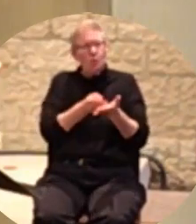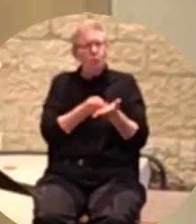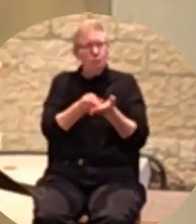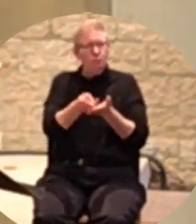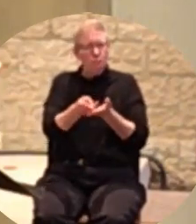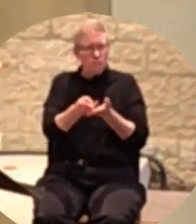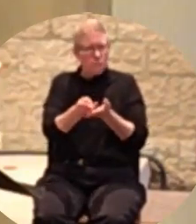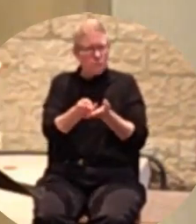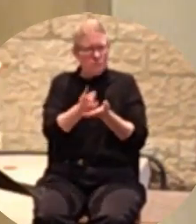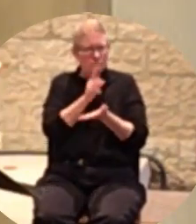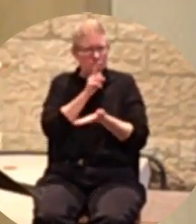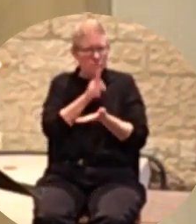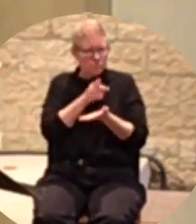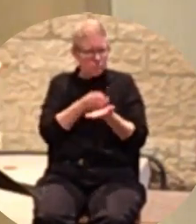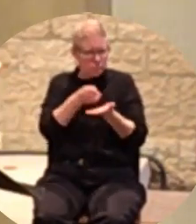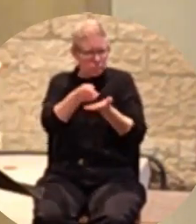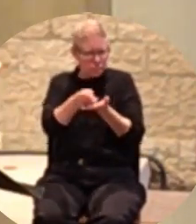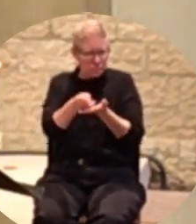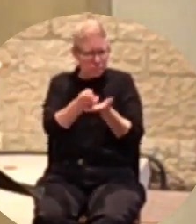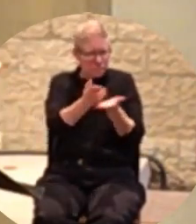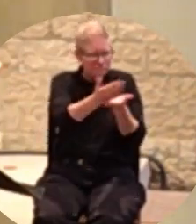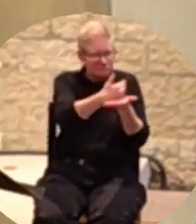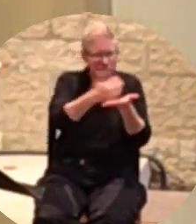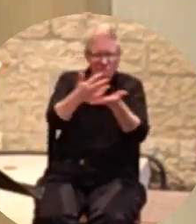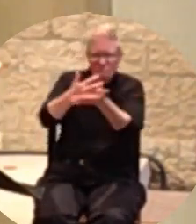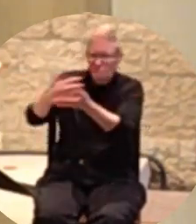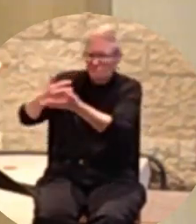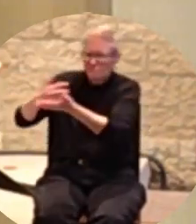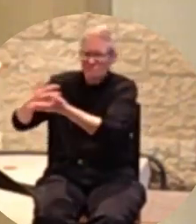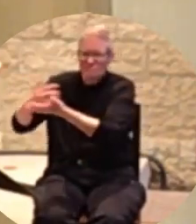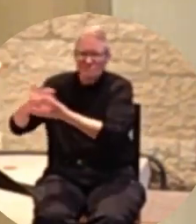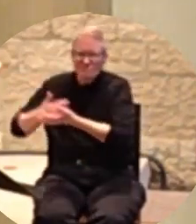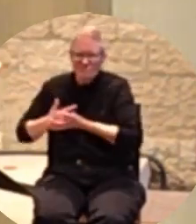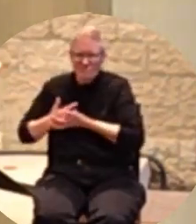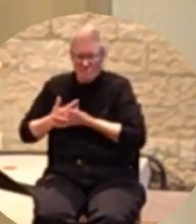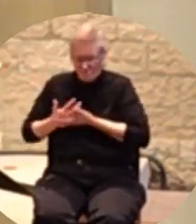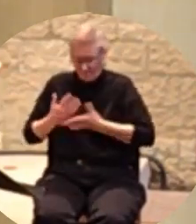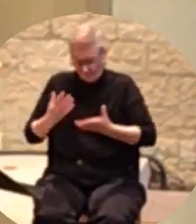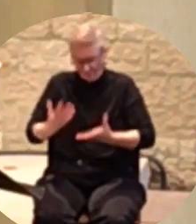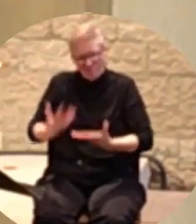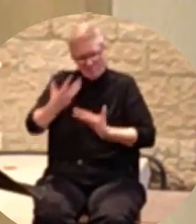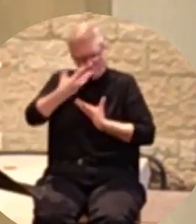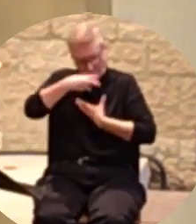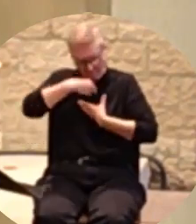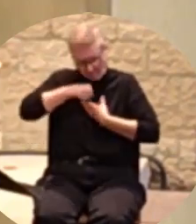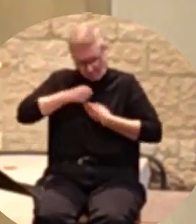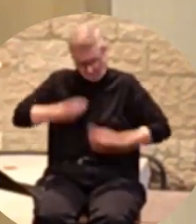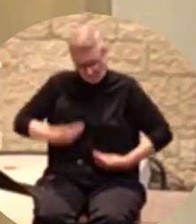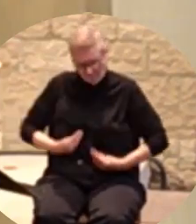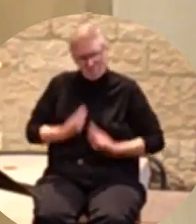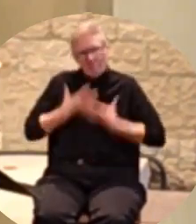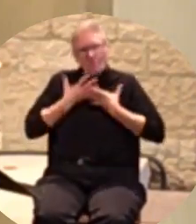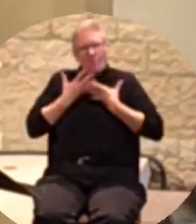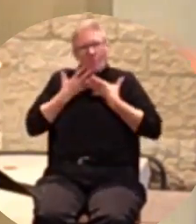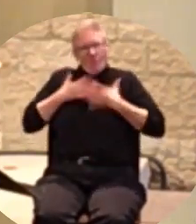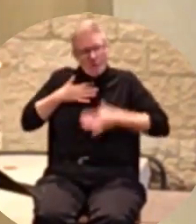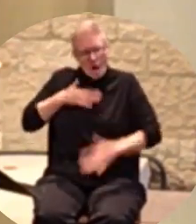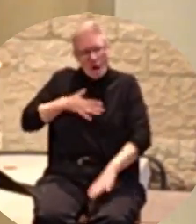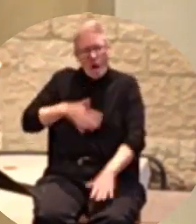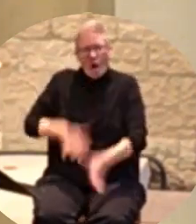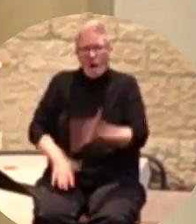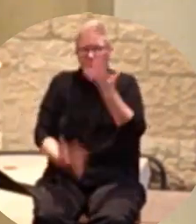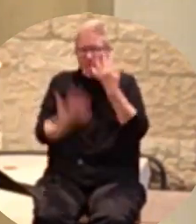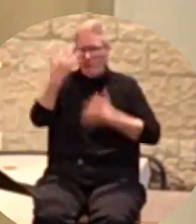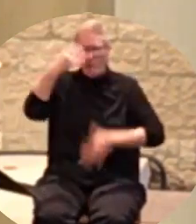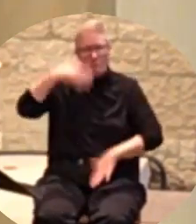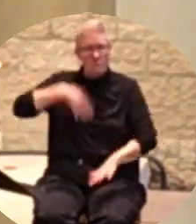it permeates and flows throughout our entire body. Yes, even when we go into